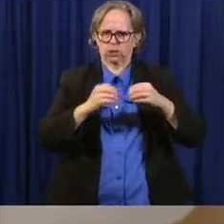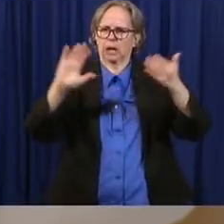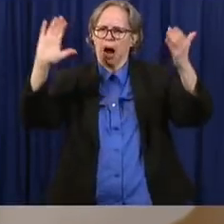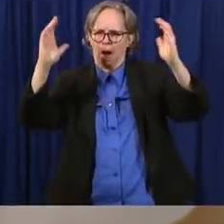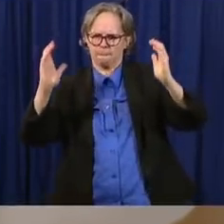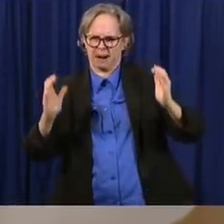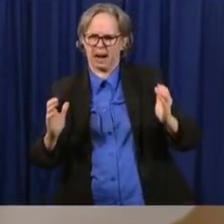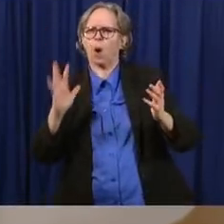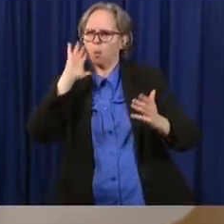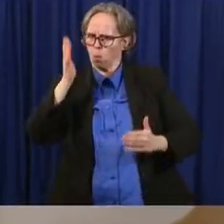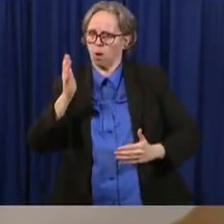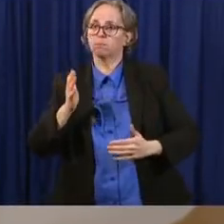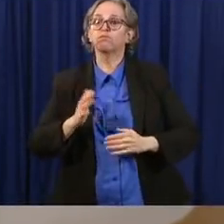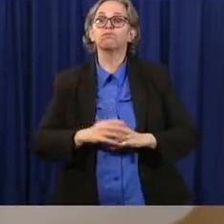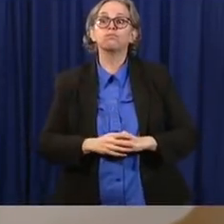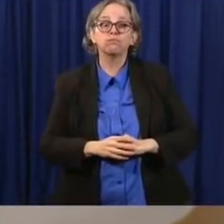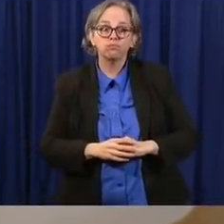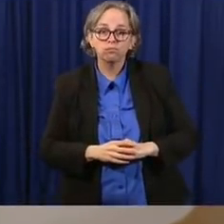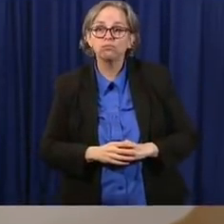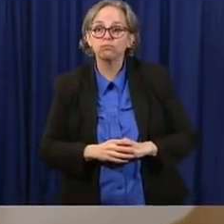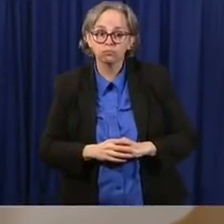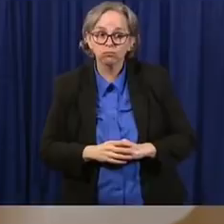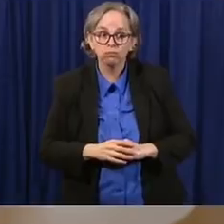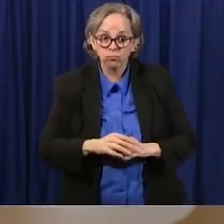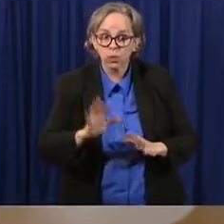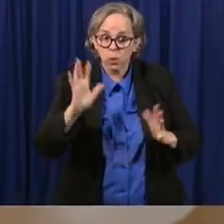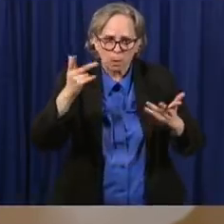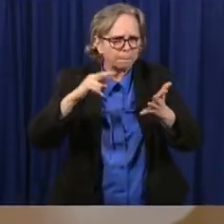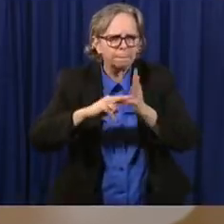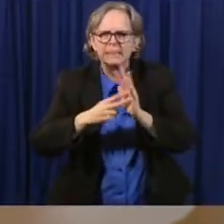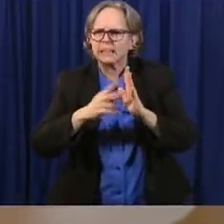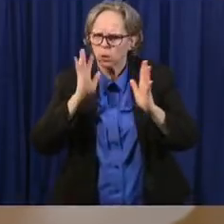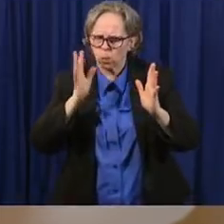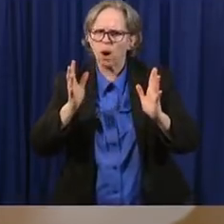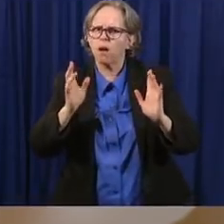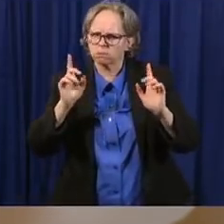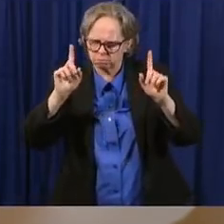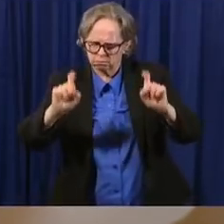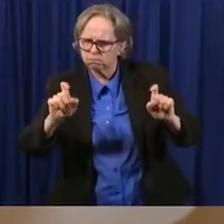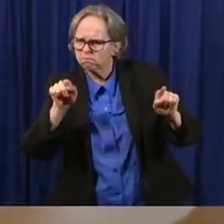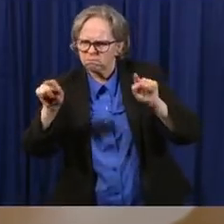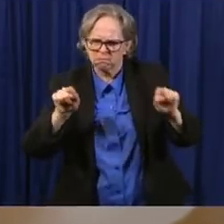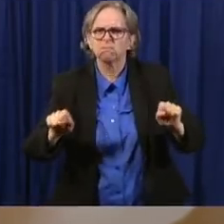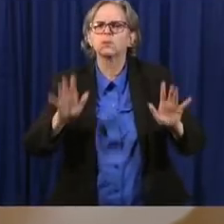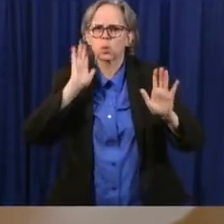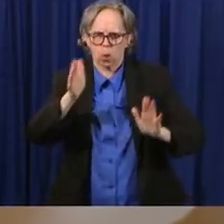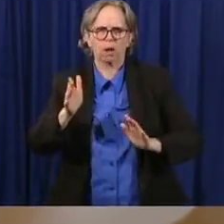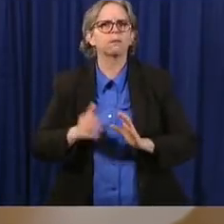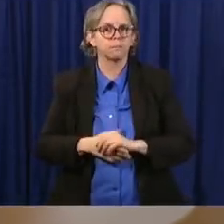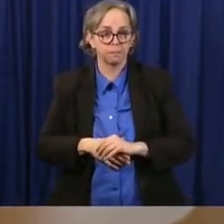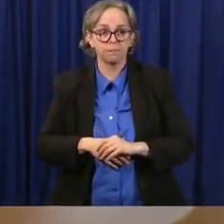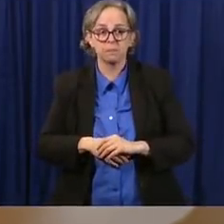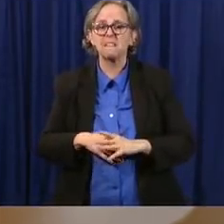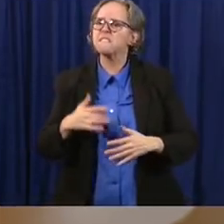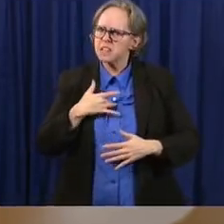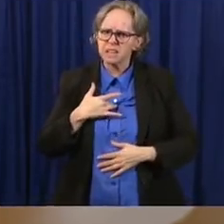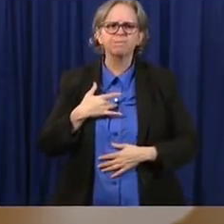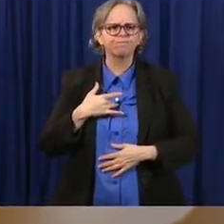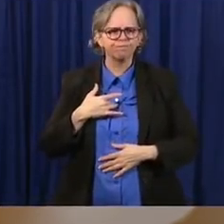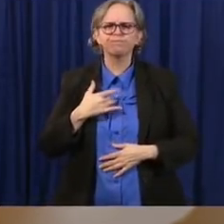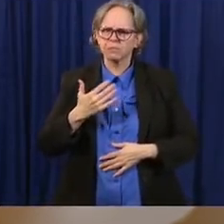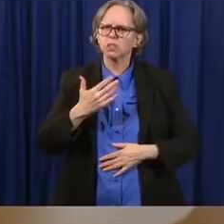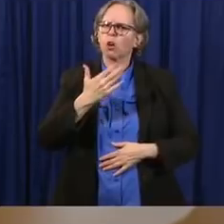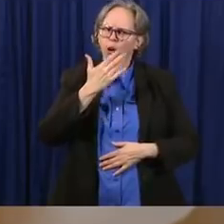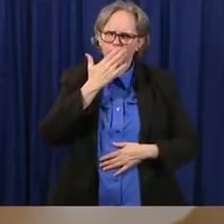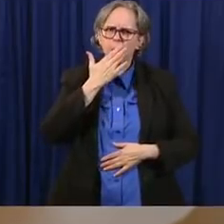numbers actually represents. We think that for Ohio citizens, this is the best way to report this.